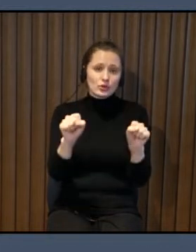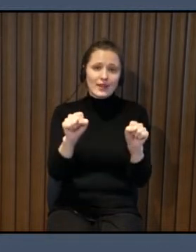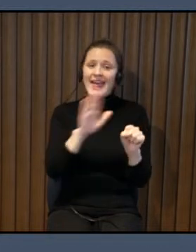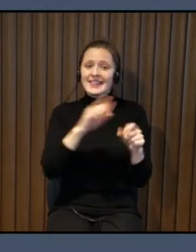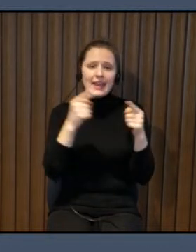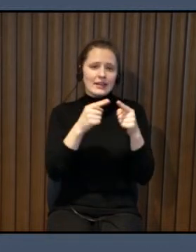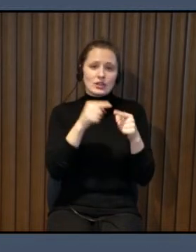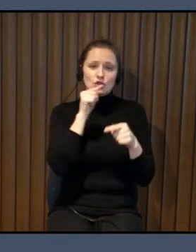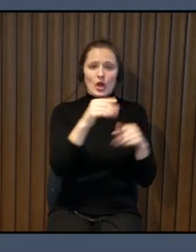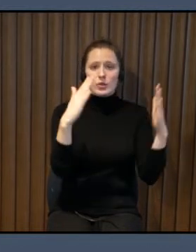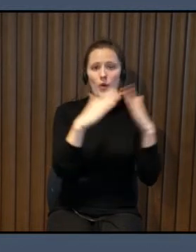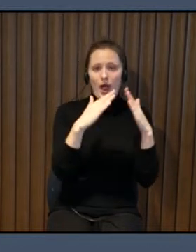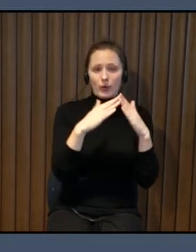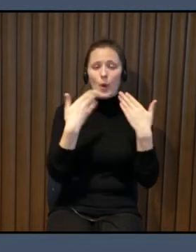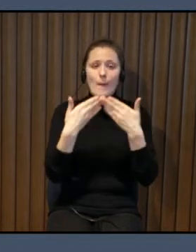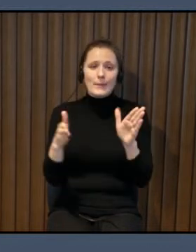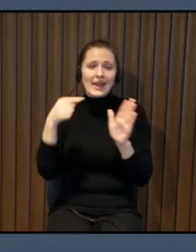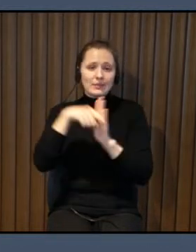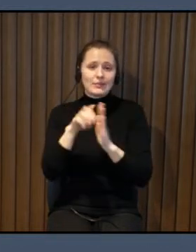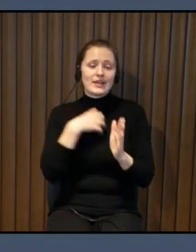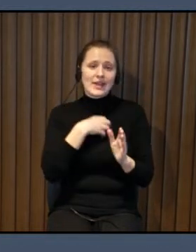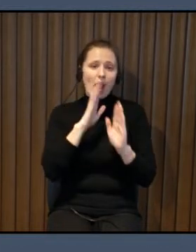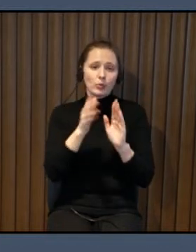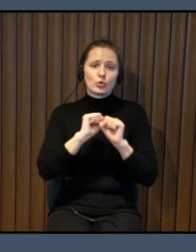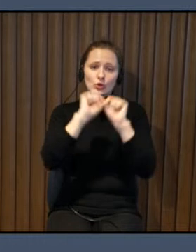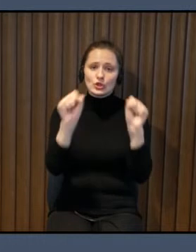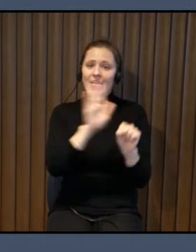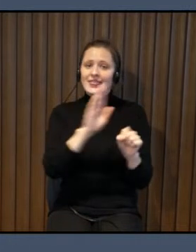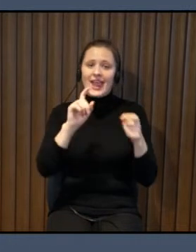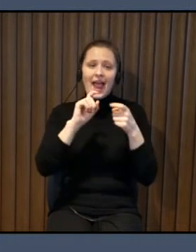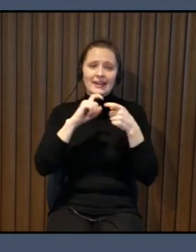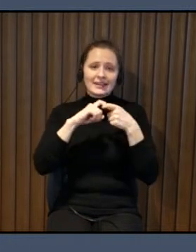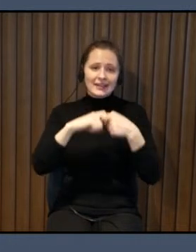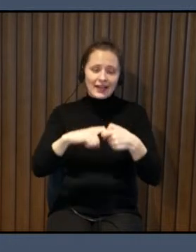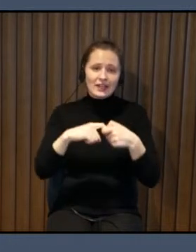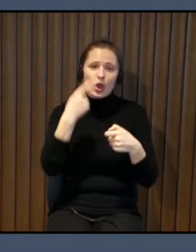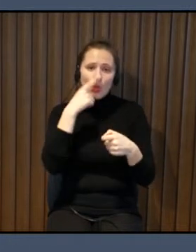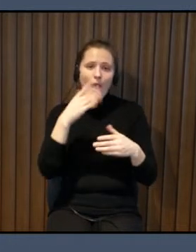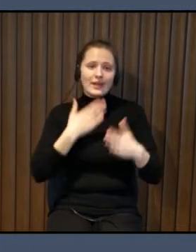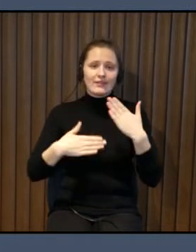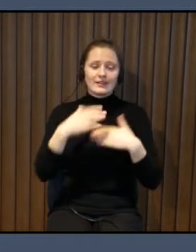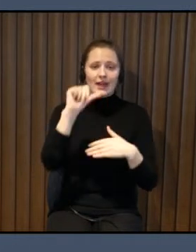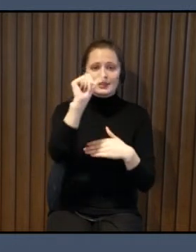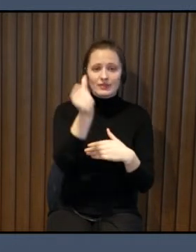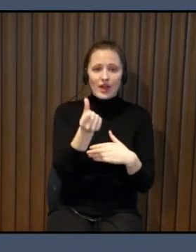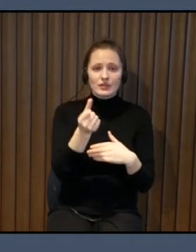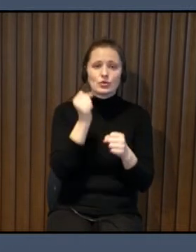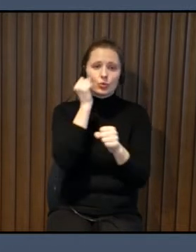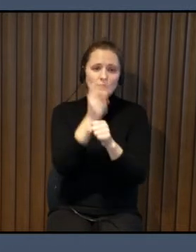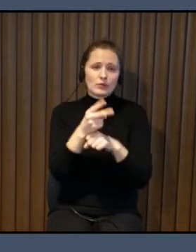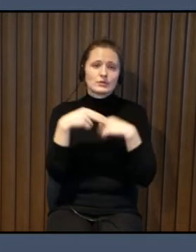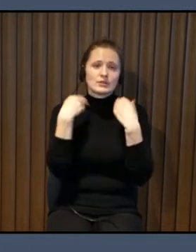measures. If they are ensuring this service, they are the ones who take care of the accessibility.